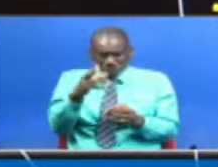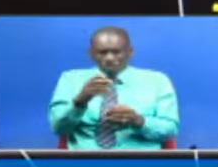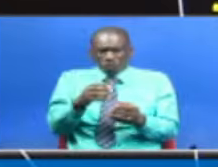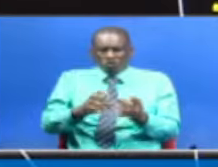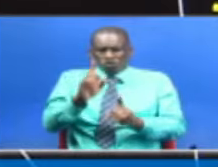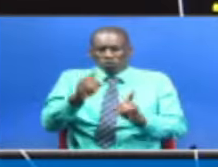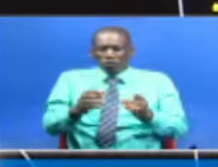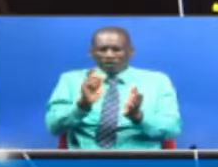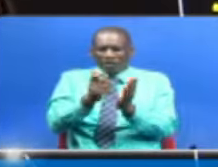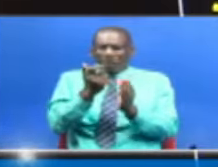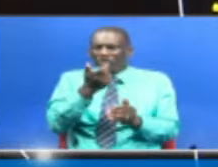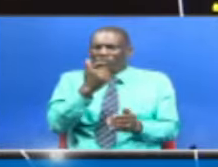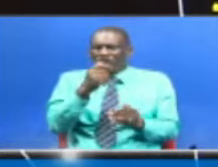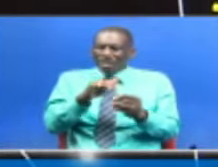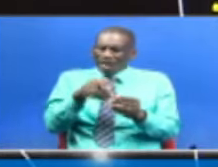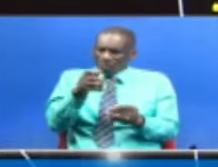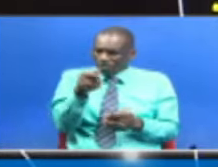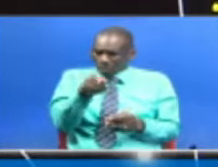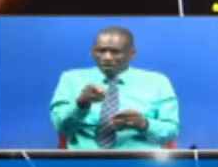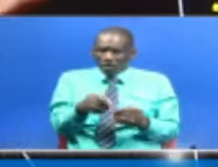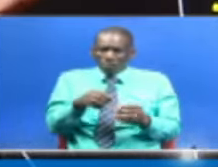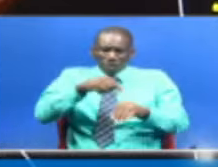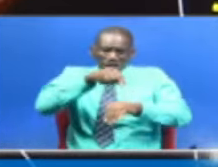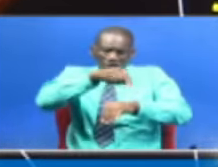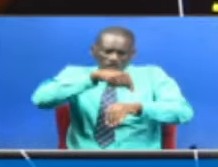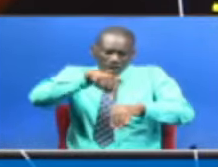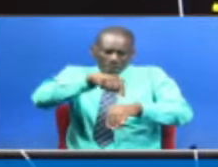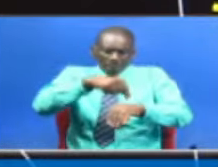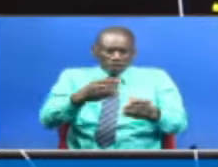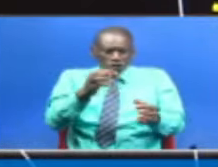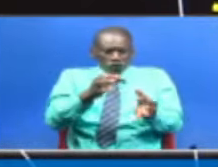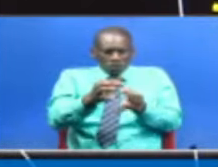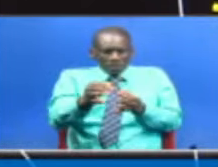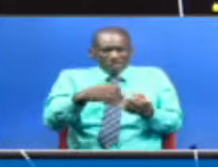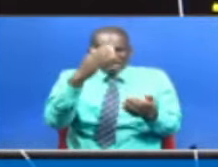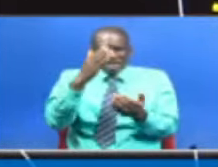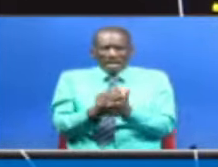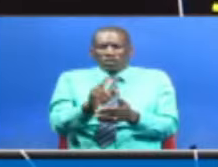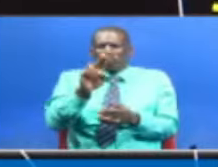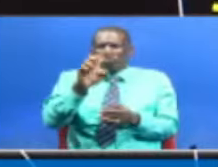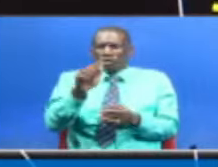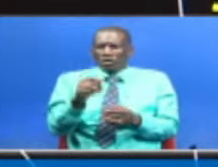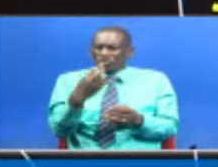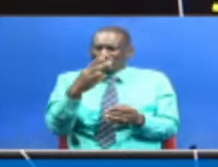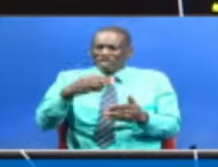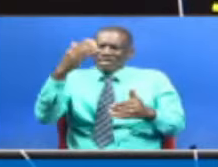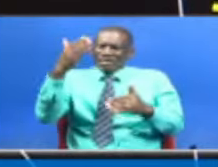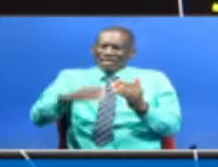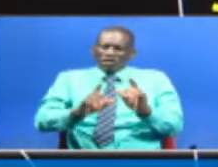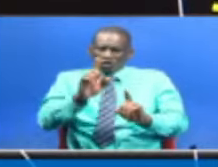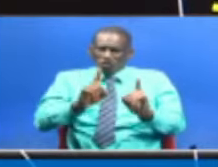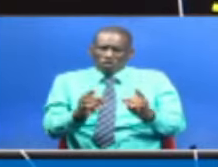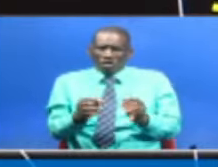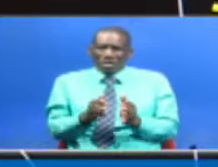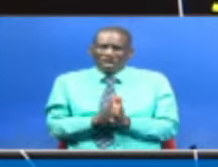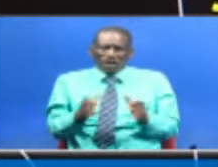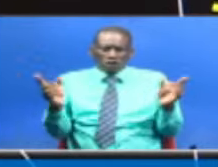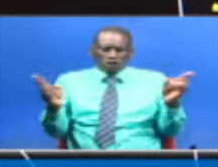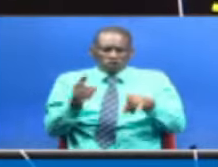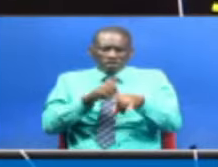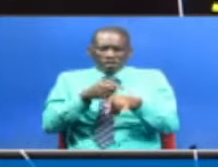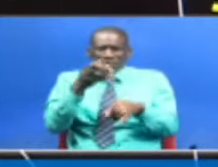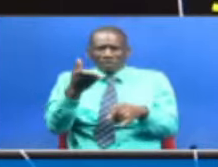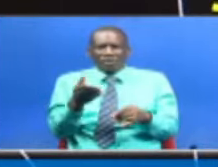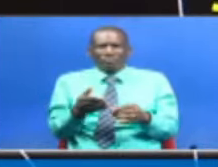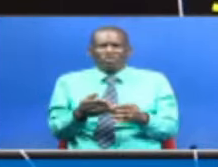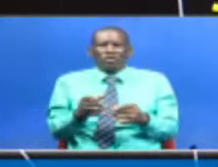and this is the amount. And there will be a meter to actually measure the actual units. And you will see at the end of that cooking, and it takes a very short period of time,